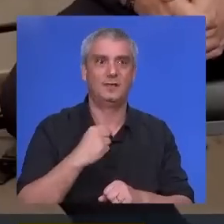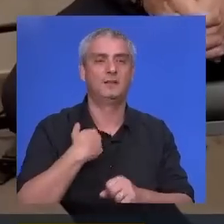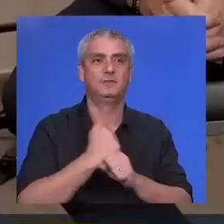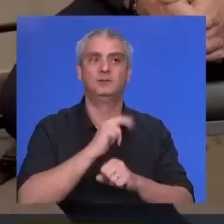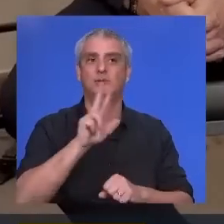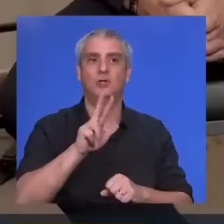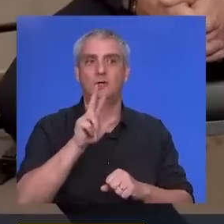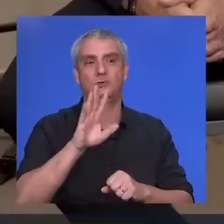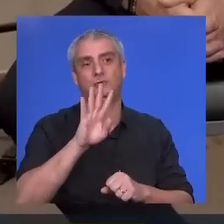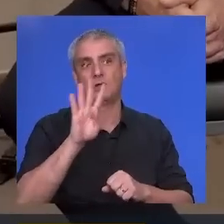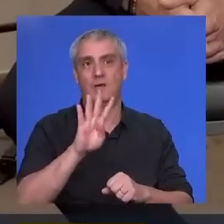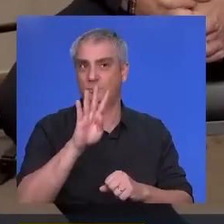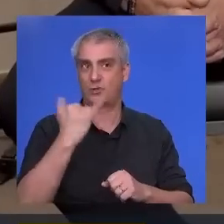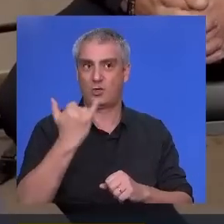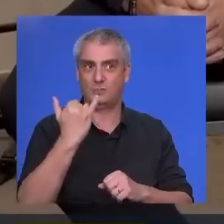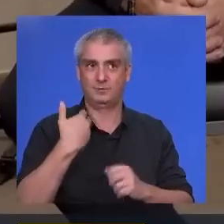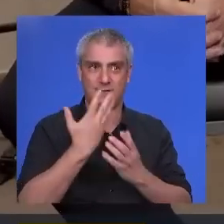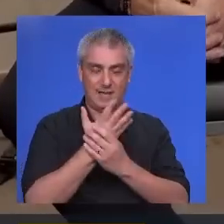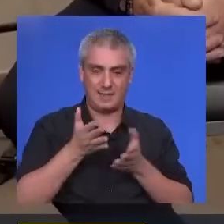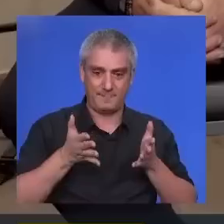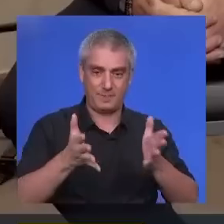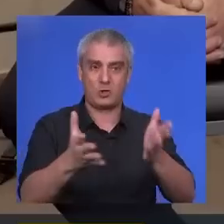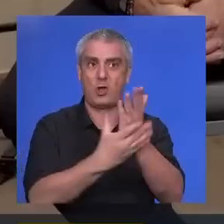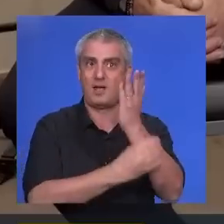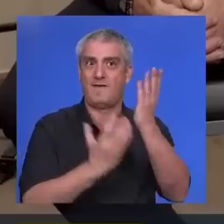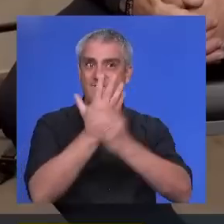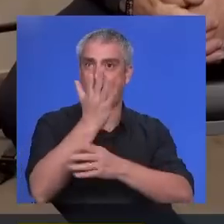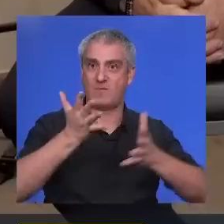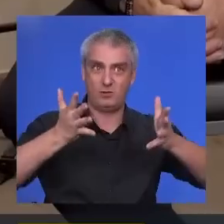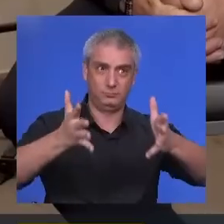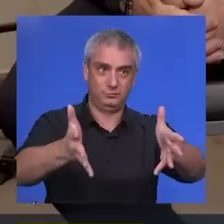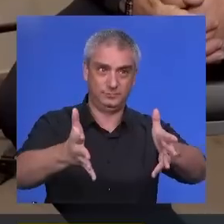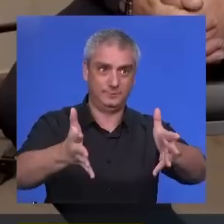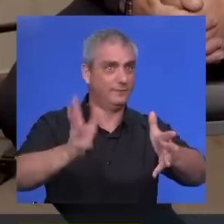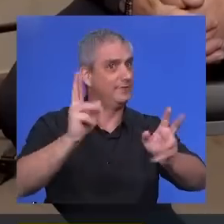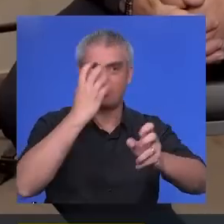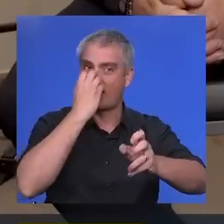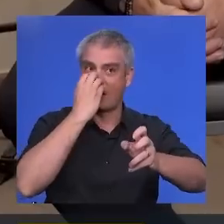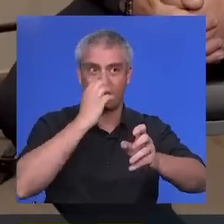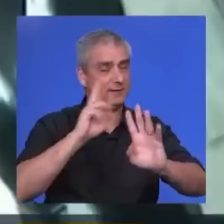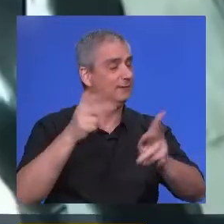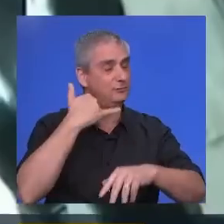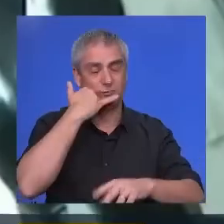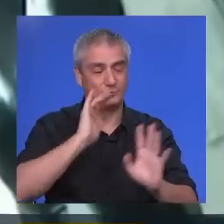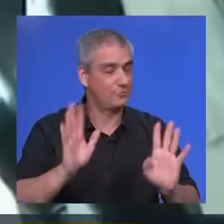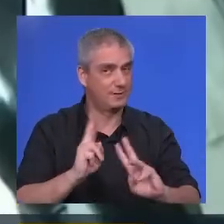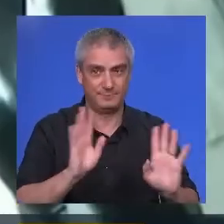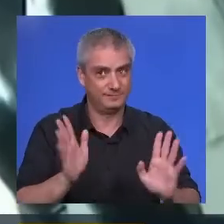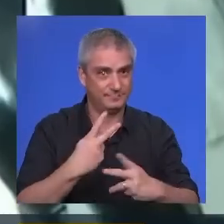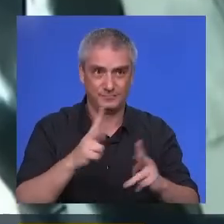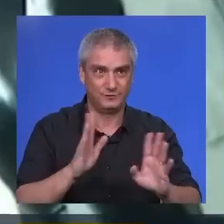3.5 to 4 hours with our hands in a glove box. Can't scratch your nose. can go to the toilet.